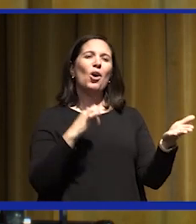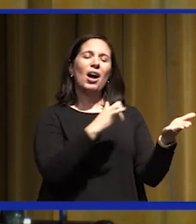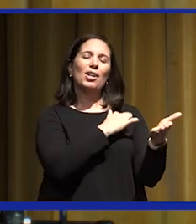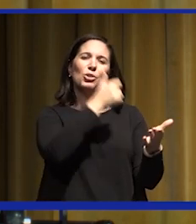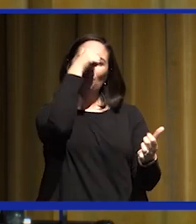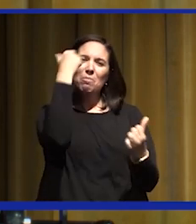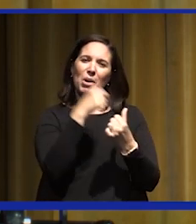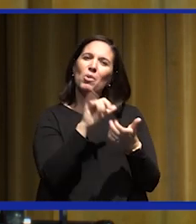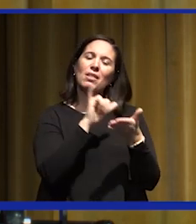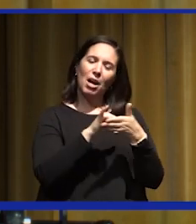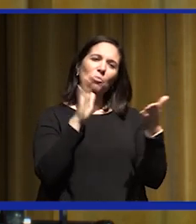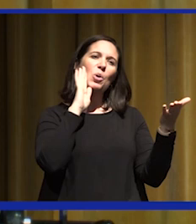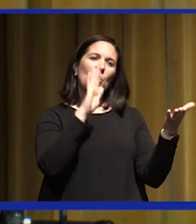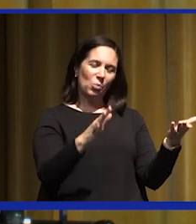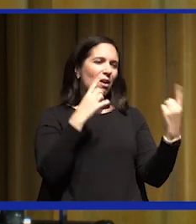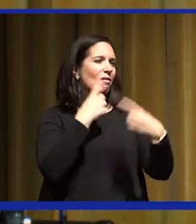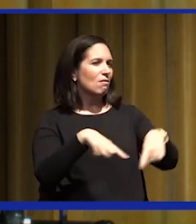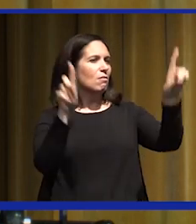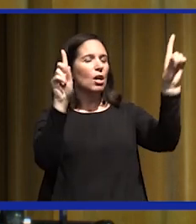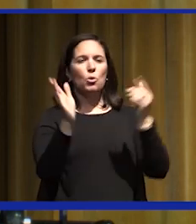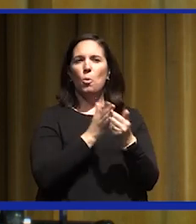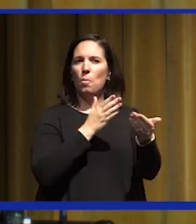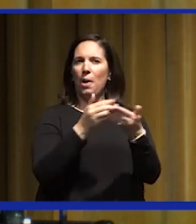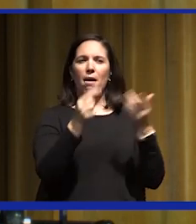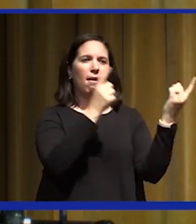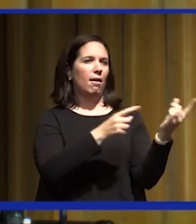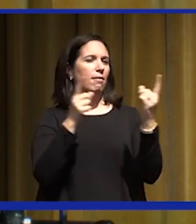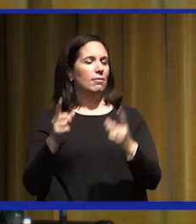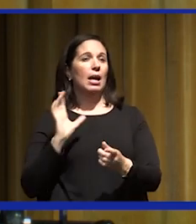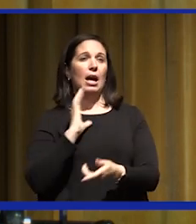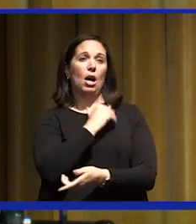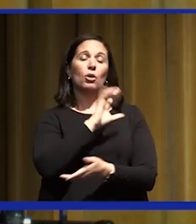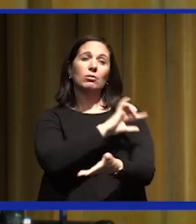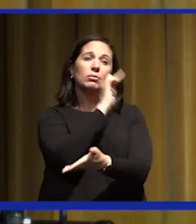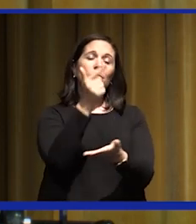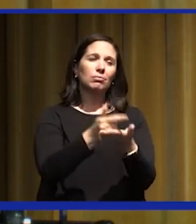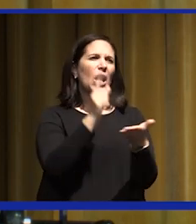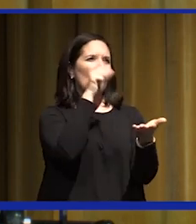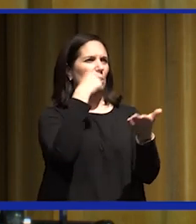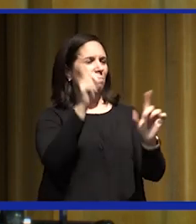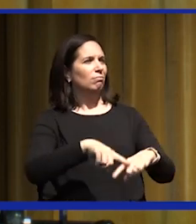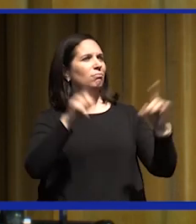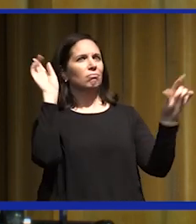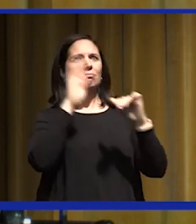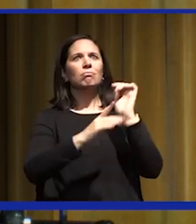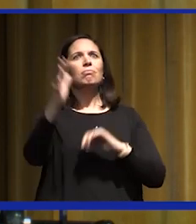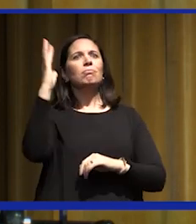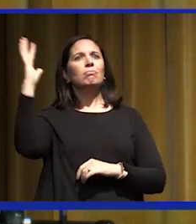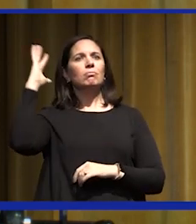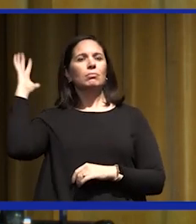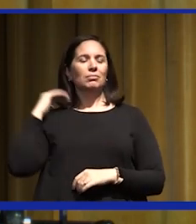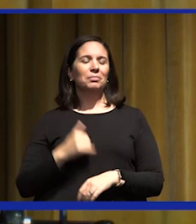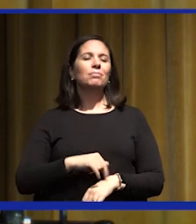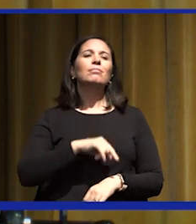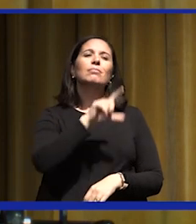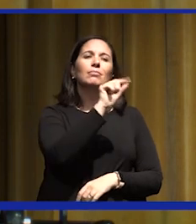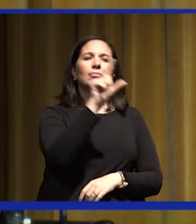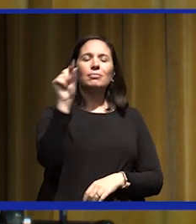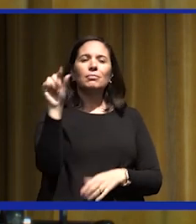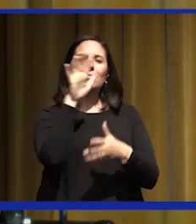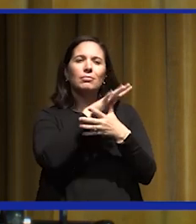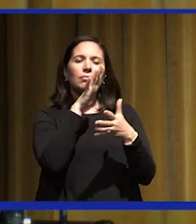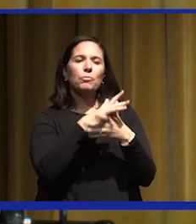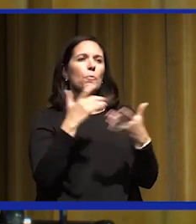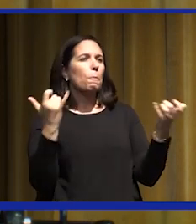we will rise to the occasion no matter what. Our graduation day has looked like no other. We, the 2020 seniors, were given